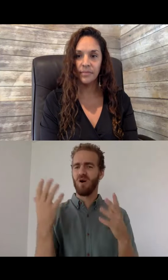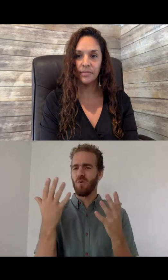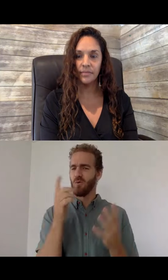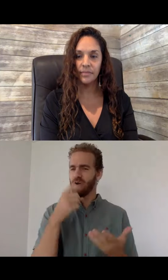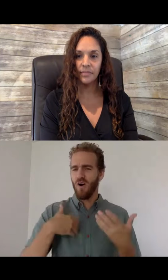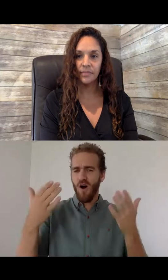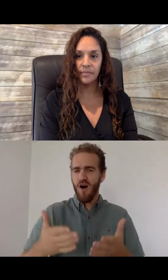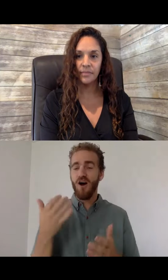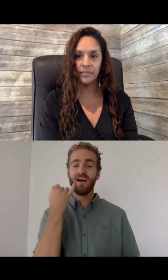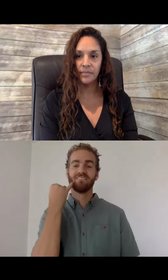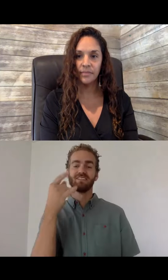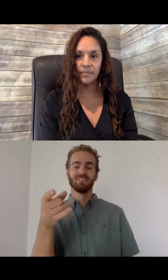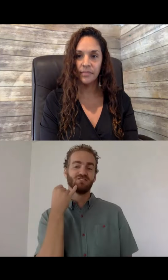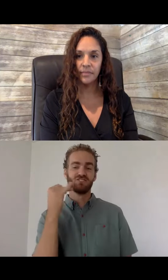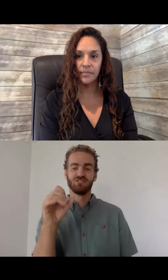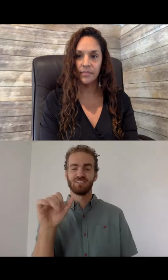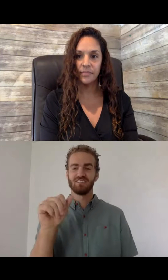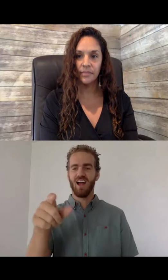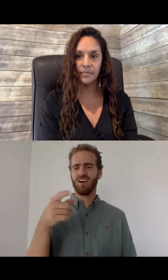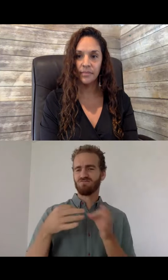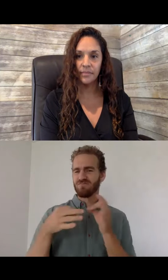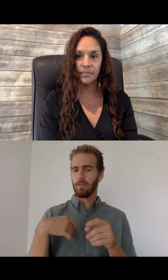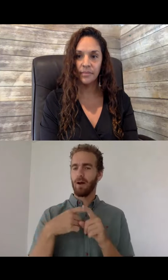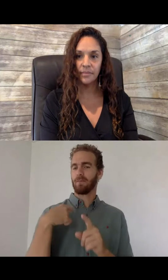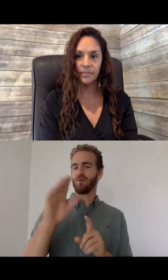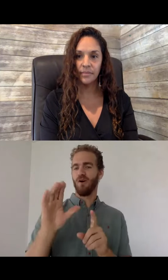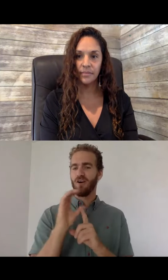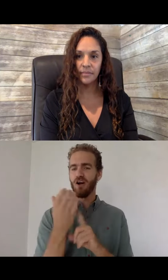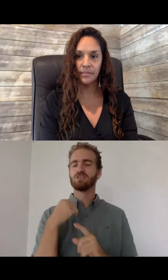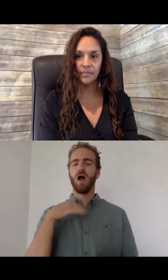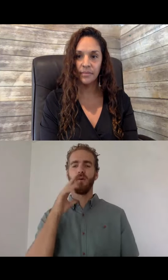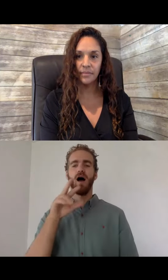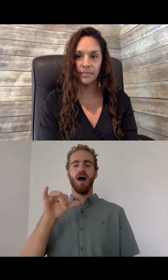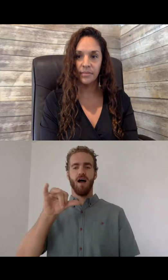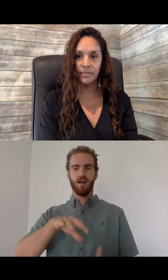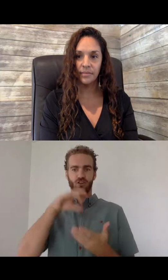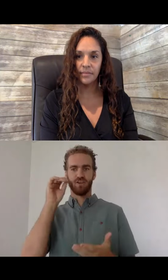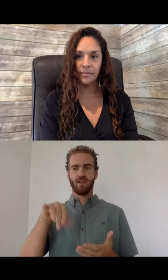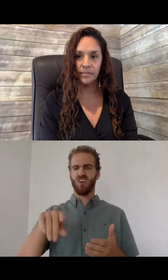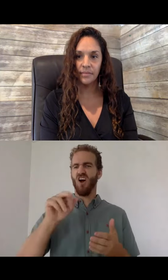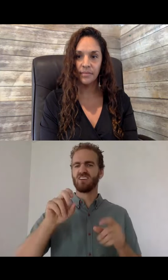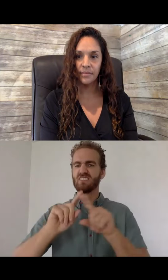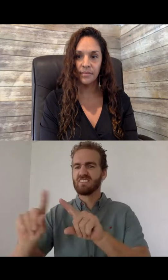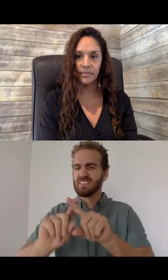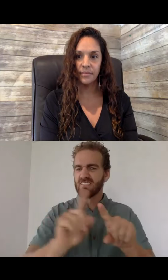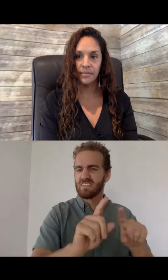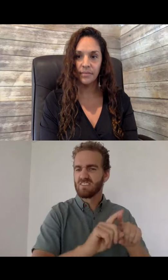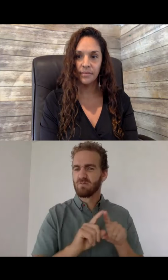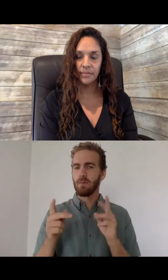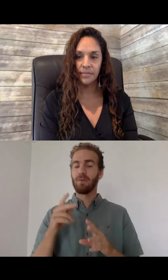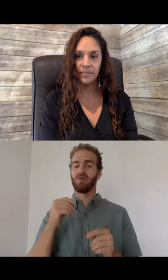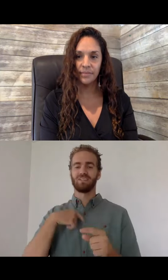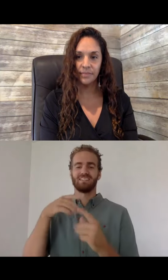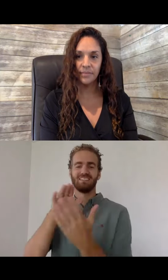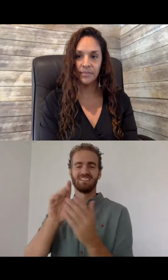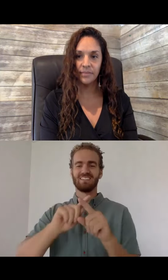this dialogue about our differences, about who we are. If, for example, Jessica was explaining about her culture, I would learn something that